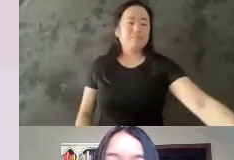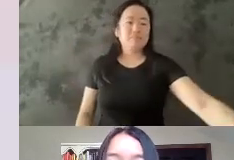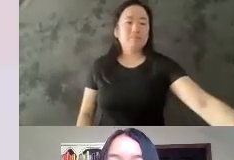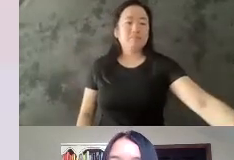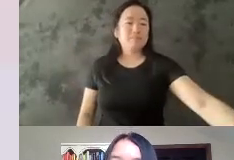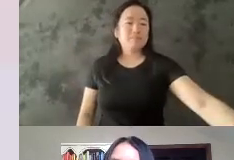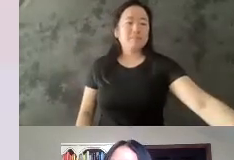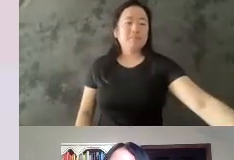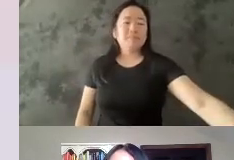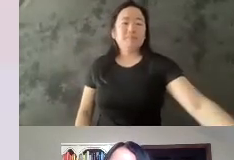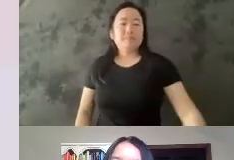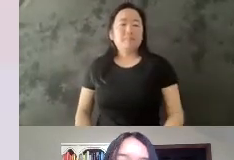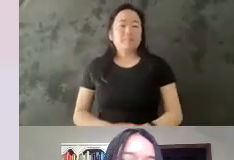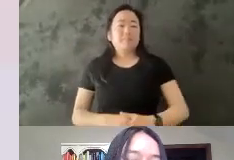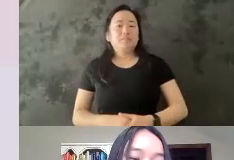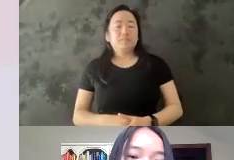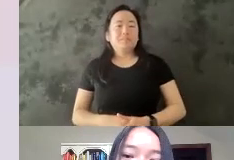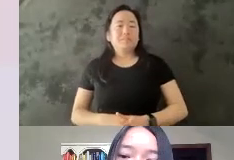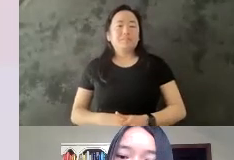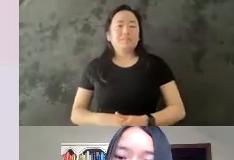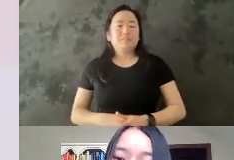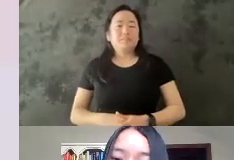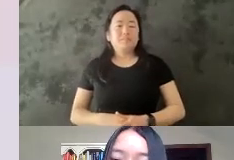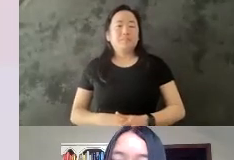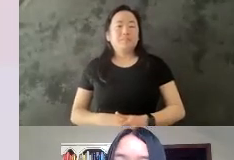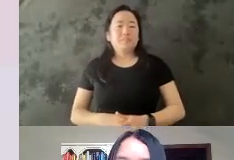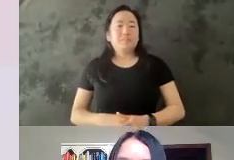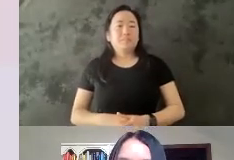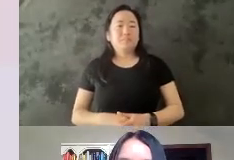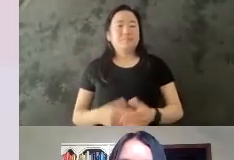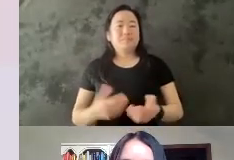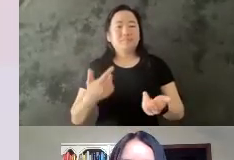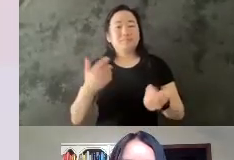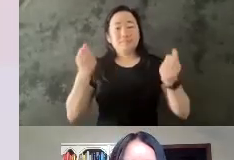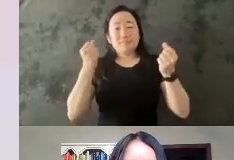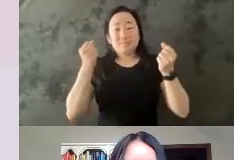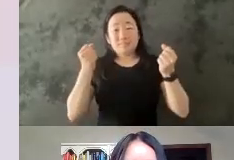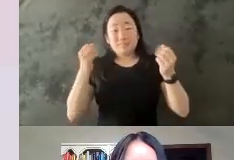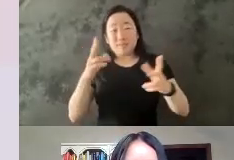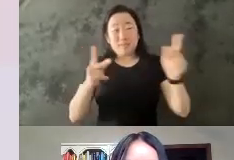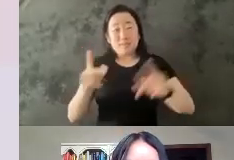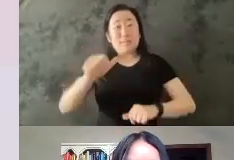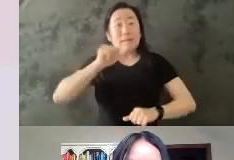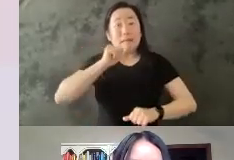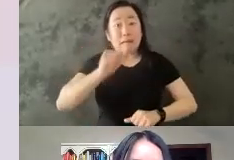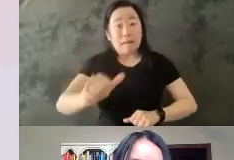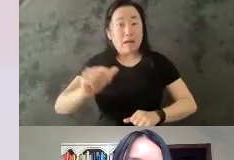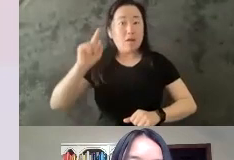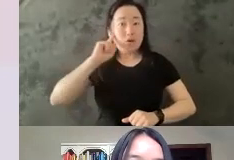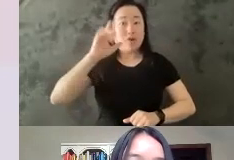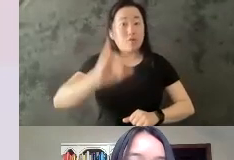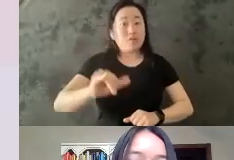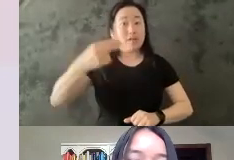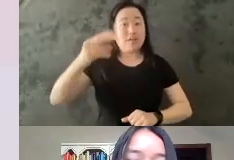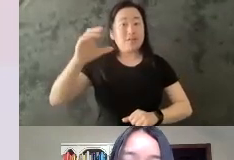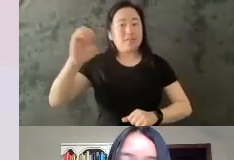Thank you, Brennison. So I'm not surprised that not many people have heard of the term healing-centered engagement, because it's actually quite a new